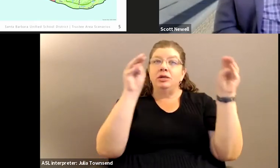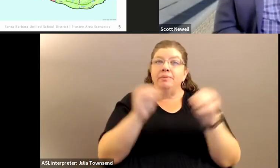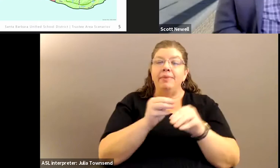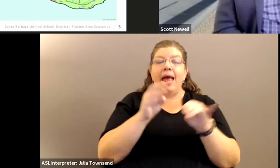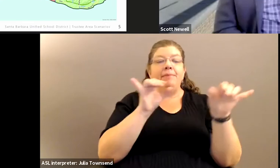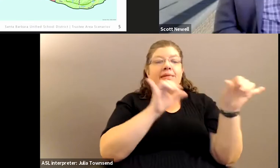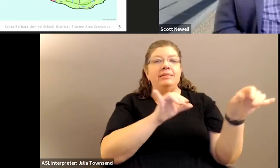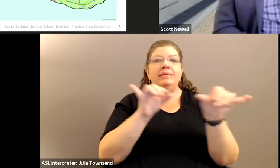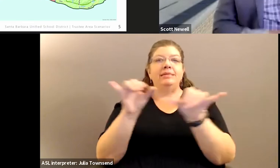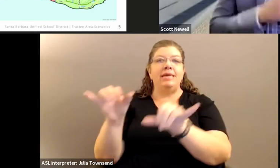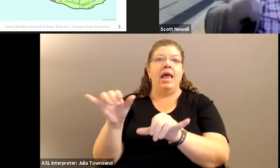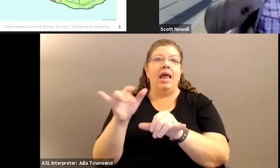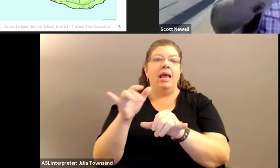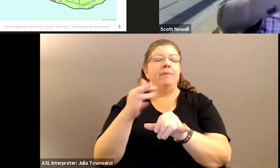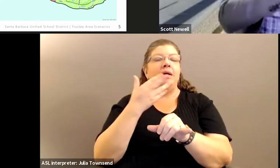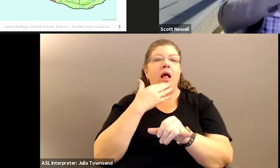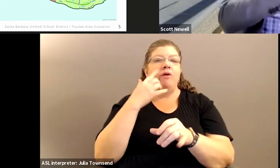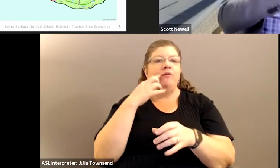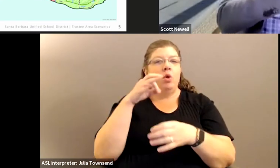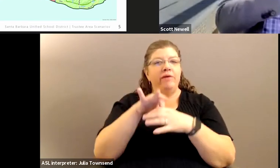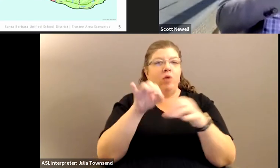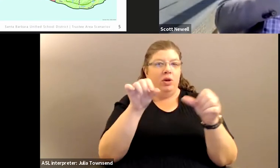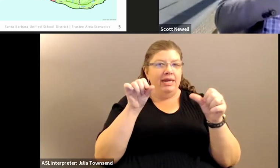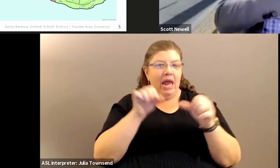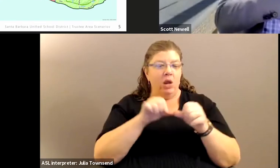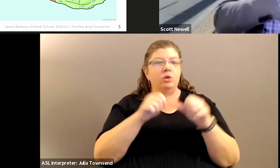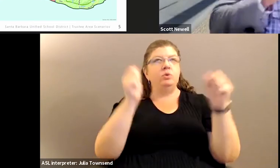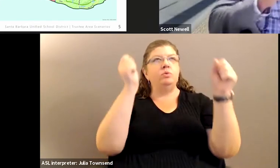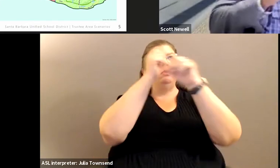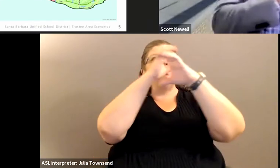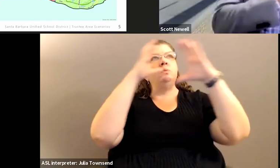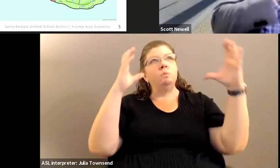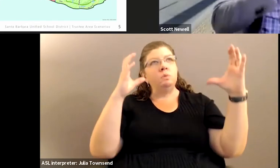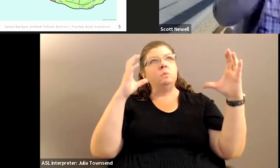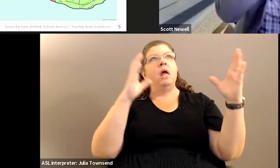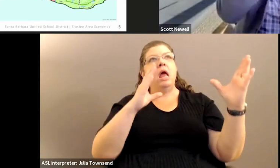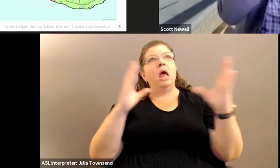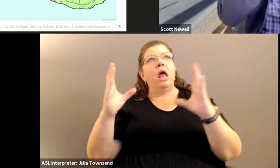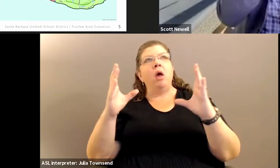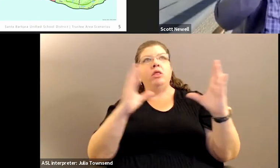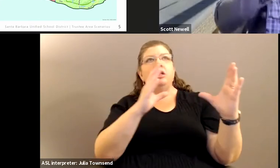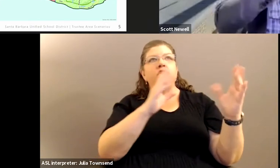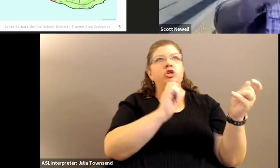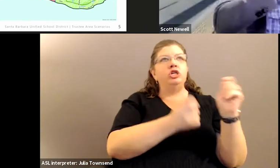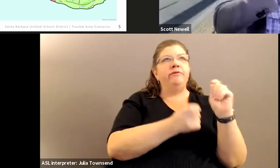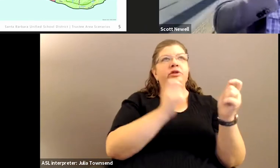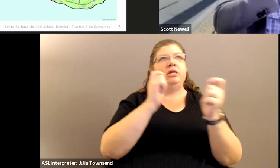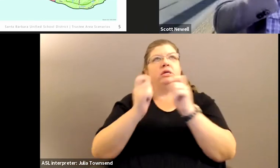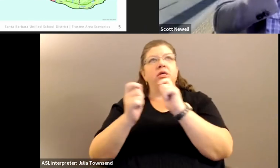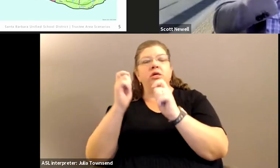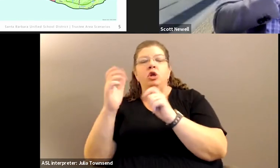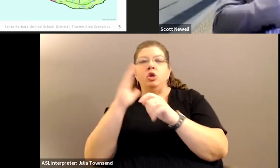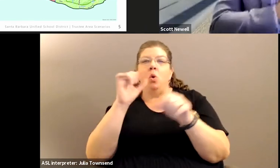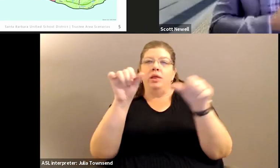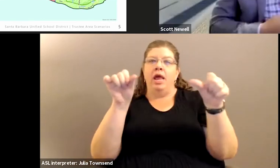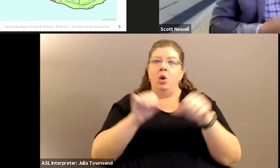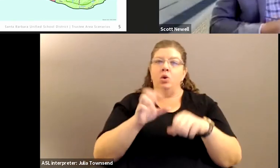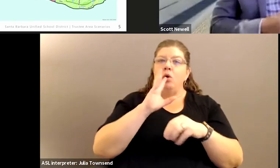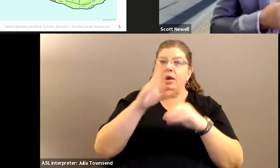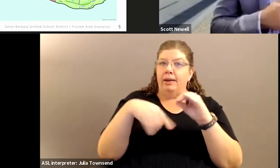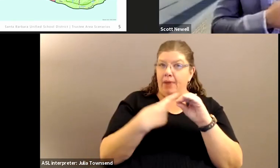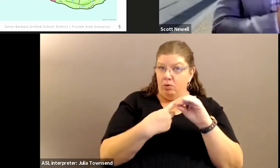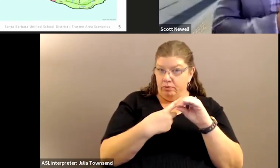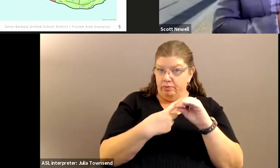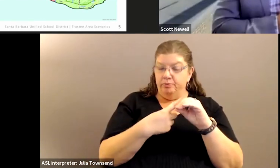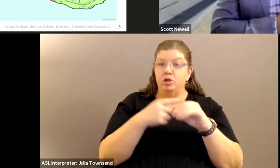colors for the voting areas so you can kind of uh visualize how those are shifting and knowing that that's the same area we're talking about so